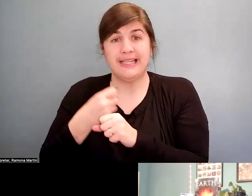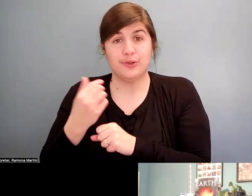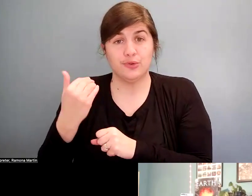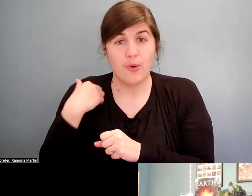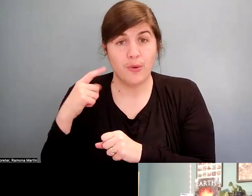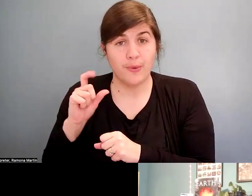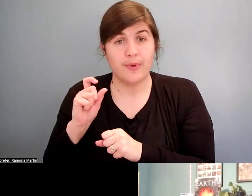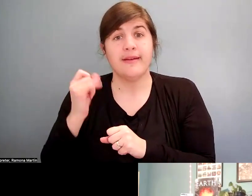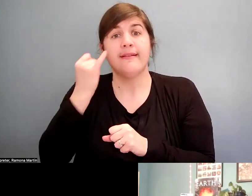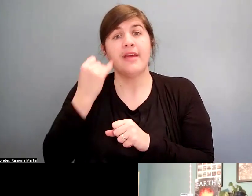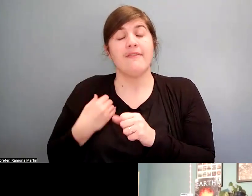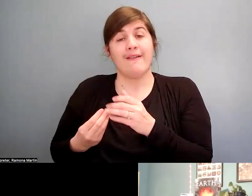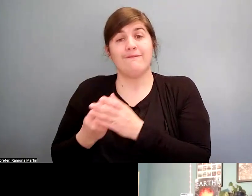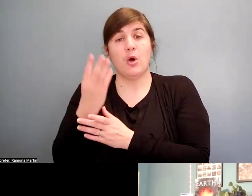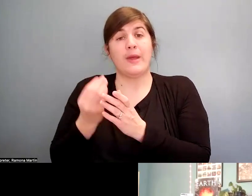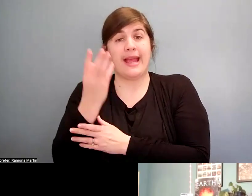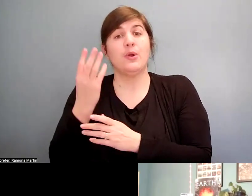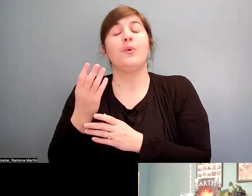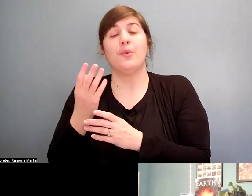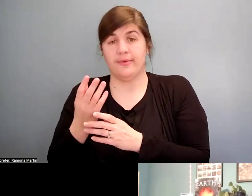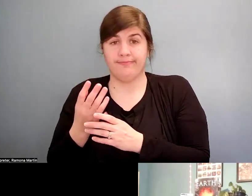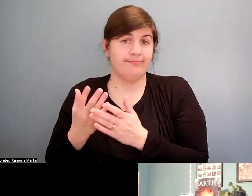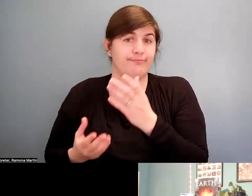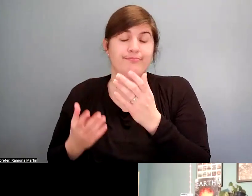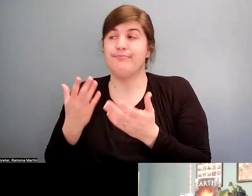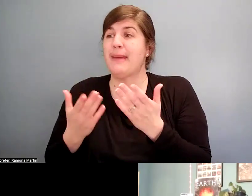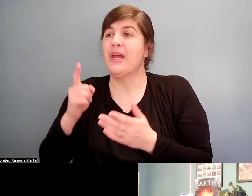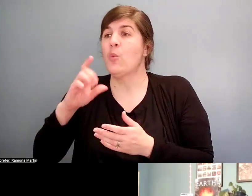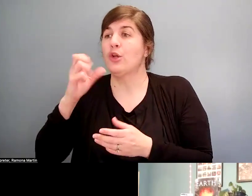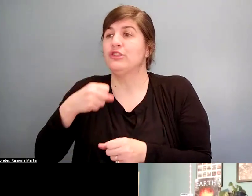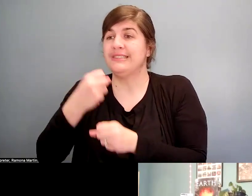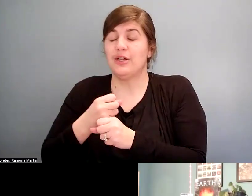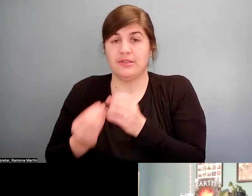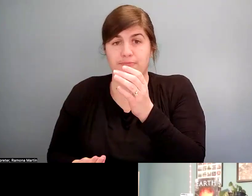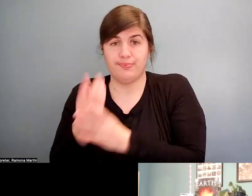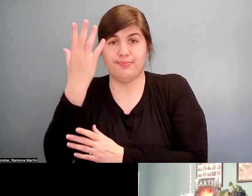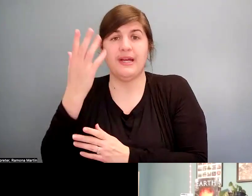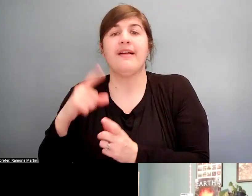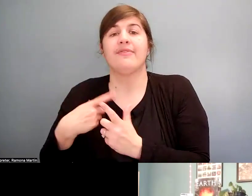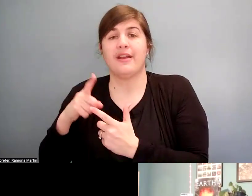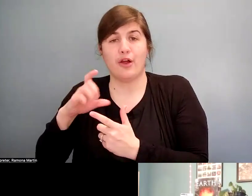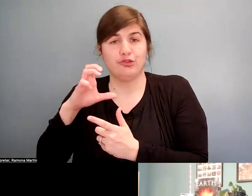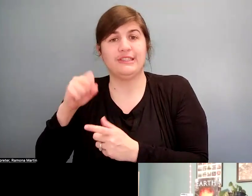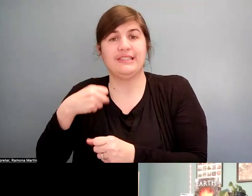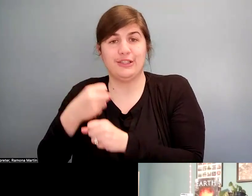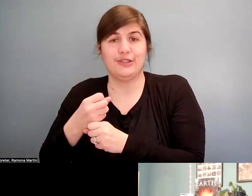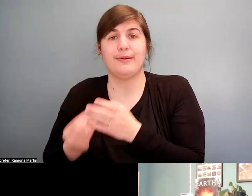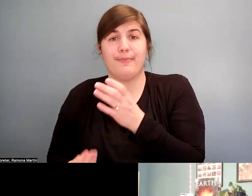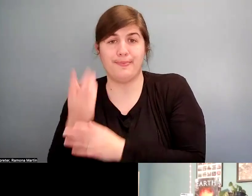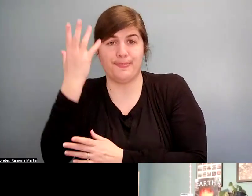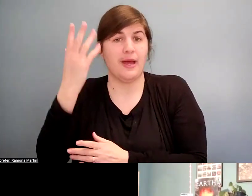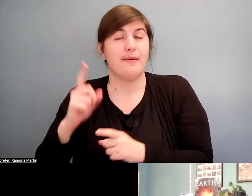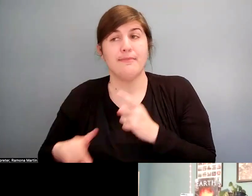you have a volcano that has erupted every 100 years for several thousand years, but Hmm. it's not erupted